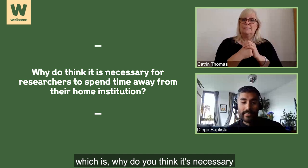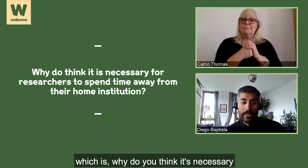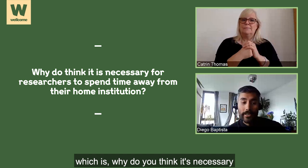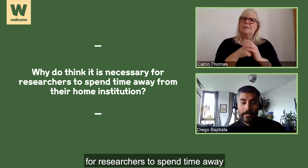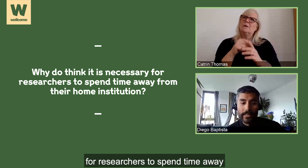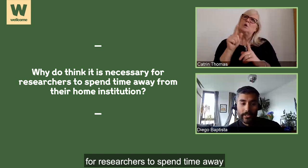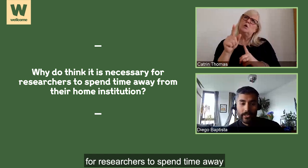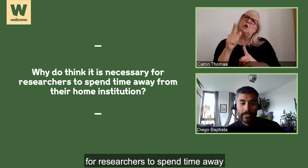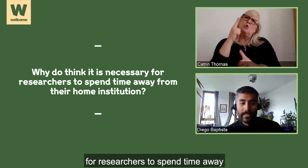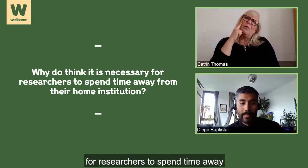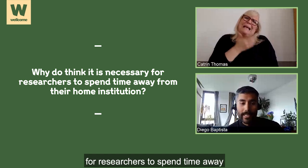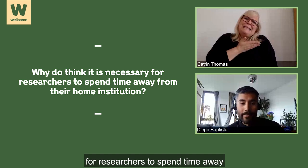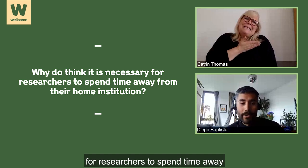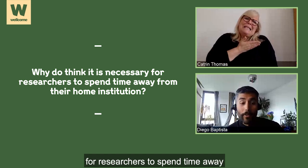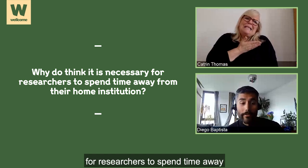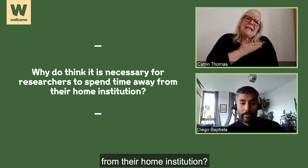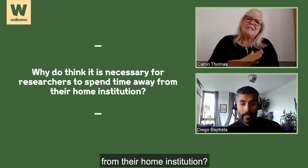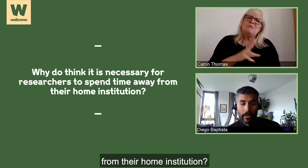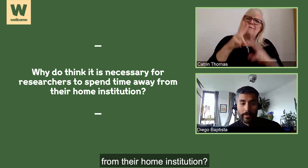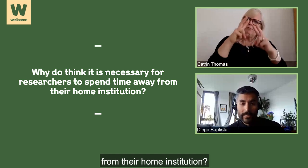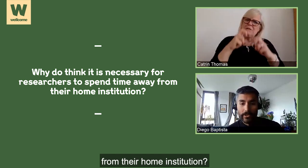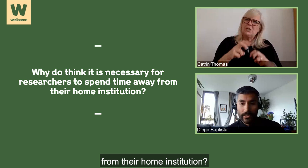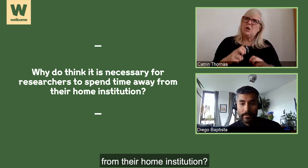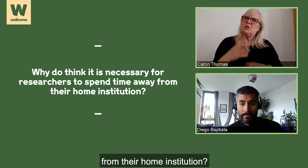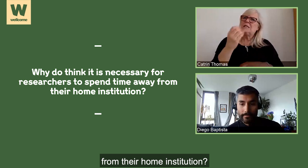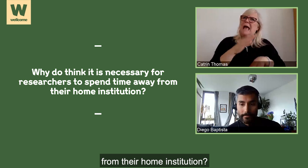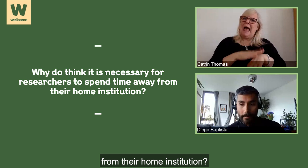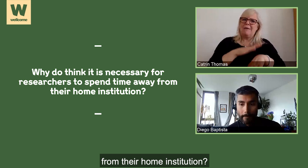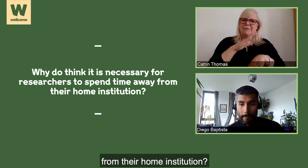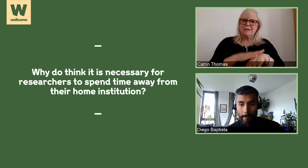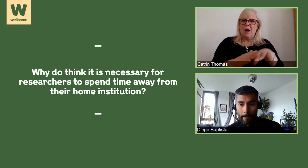think it's necessary for researchers to spend time away from their home institution?